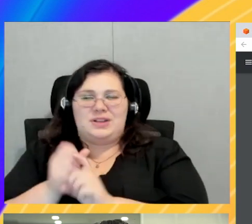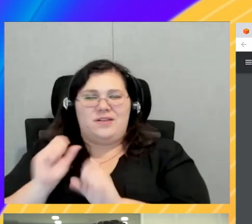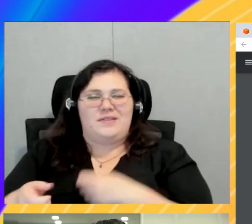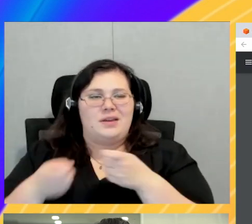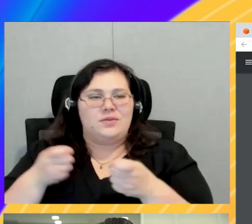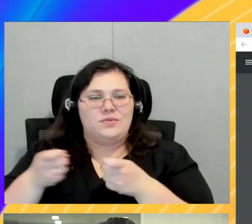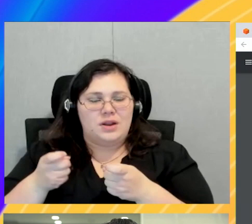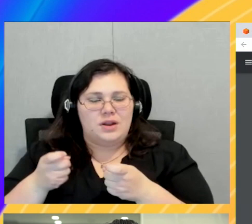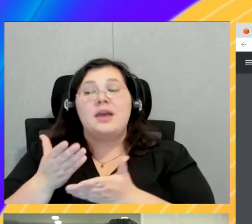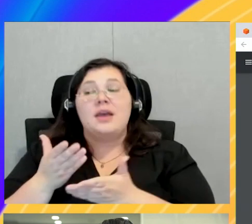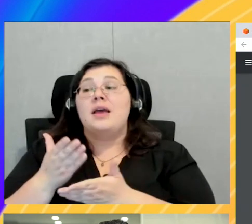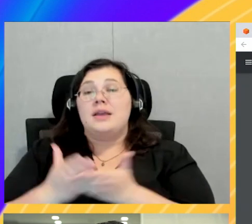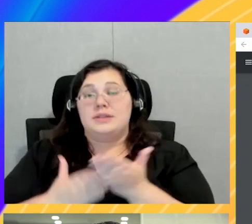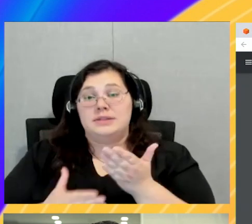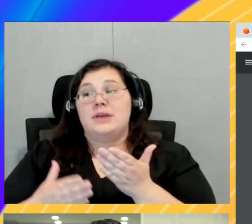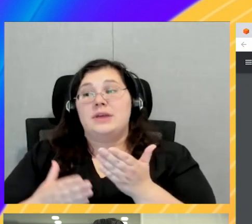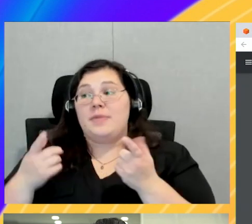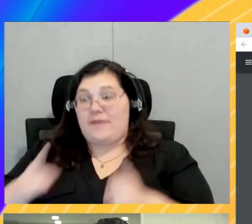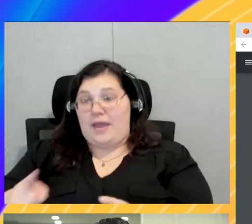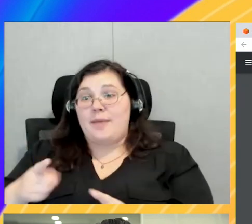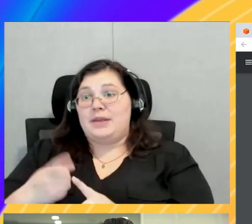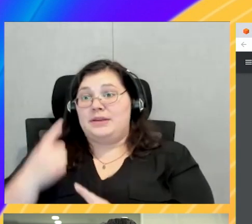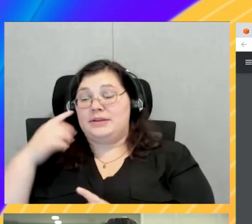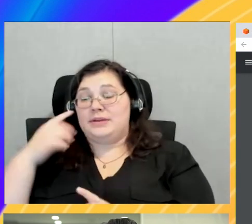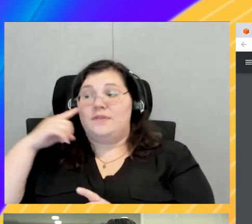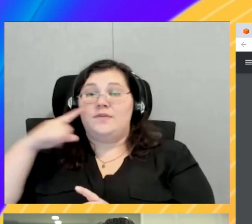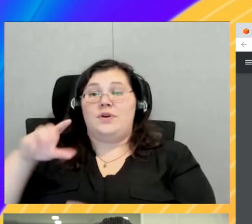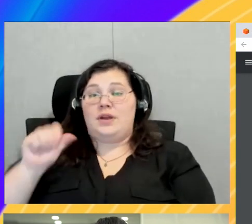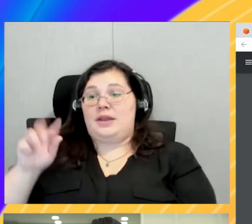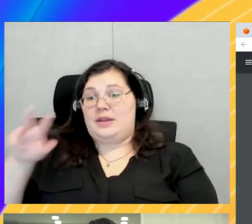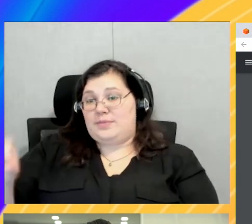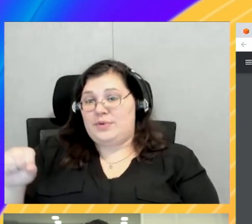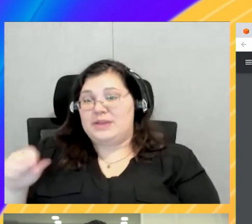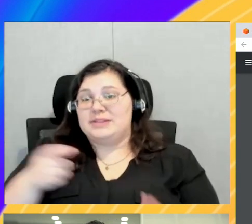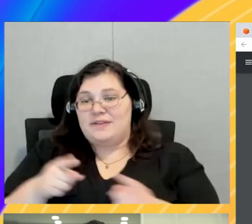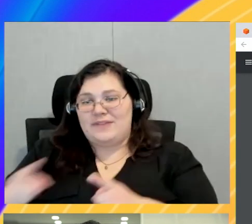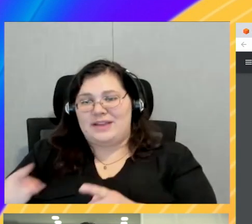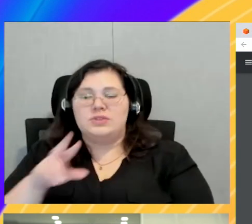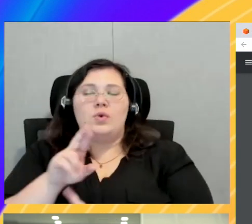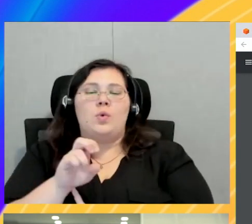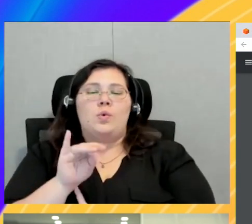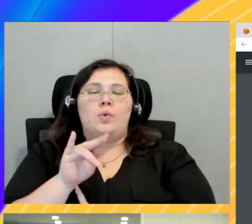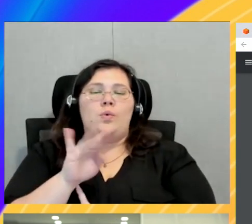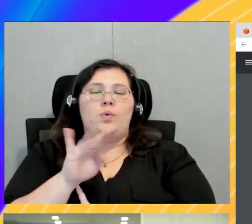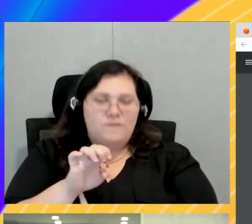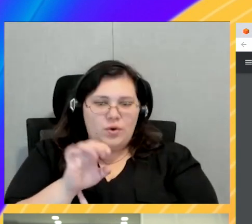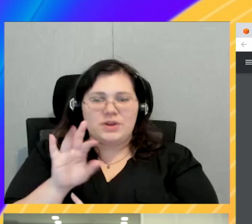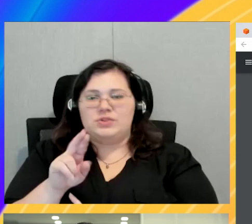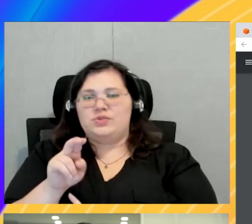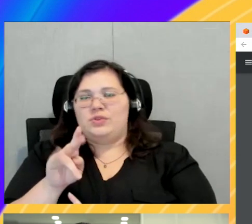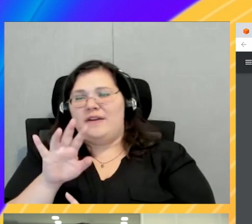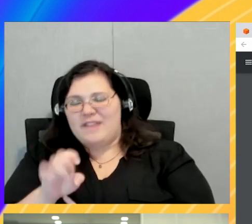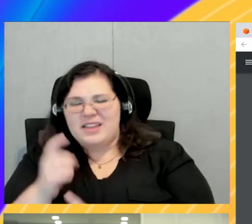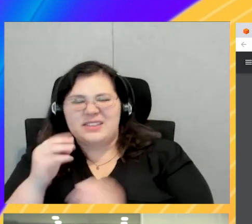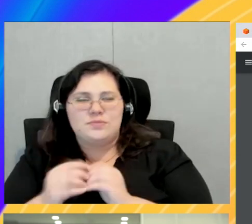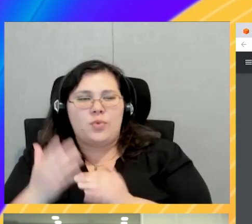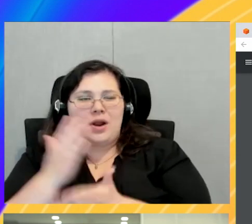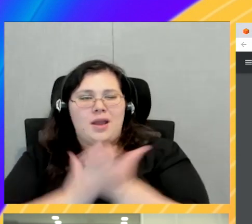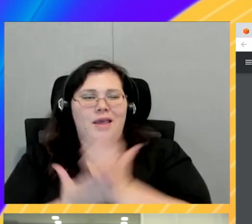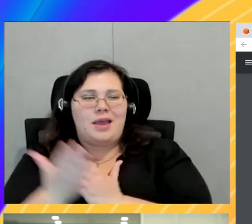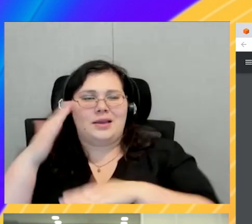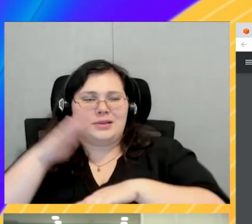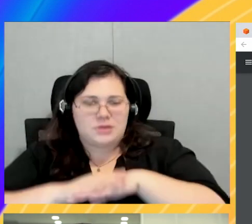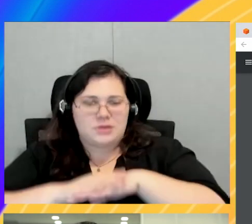AWS events like Reinforce and reInvent to get more hands-on. And I don't know about you, Aaron, but I really like the